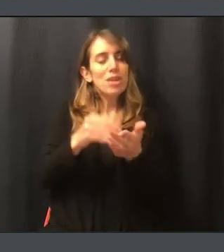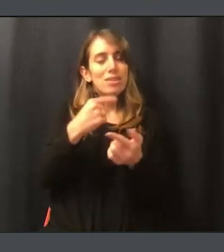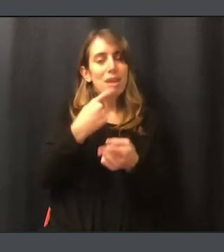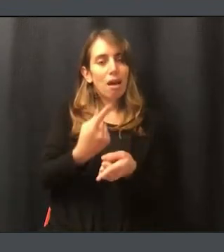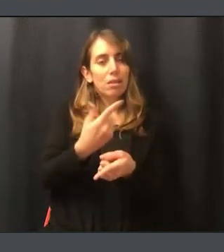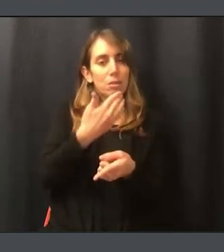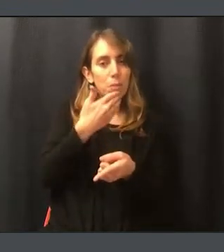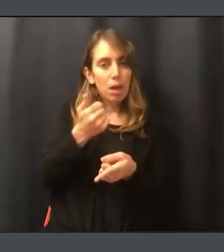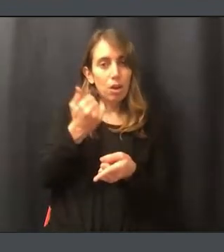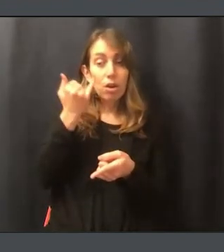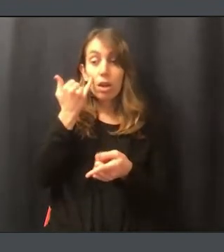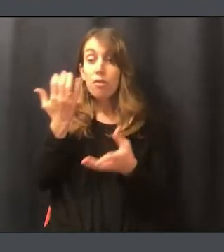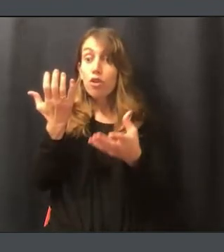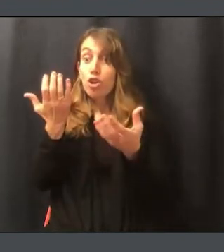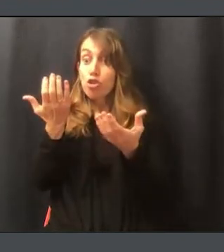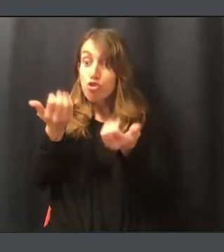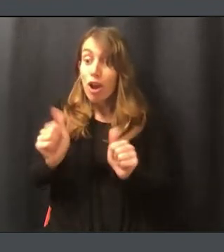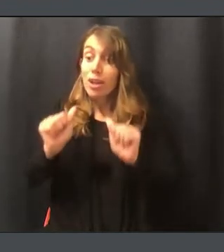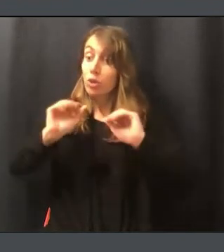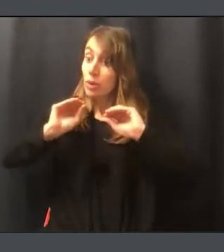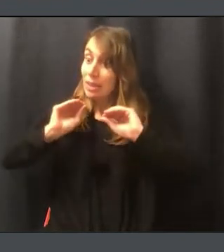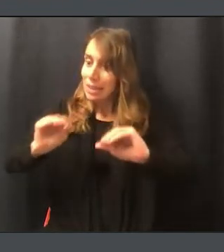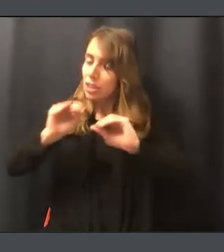therapy, unique's probably better.